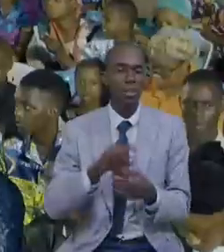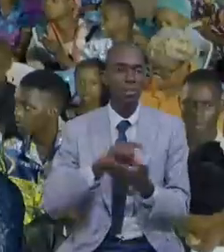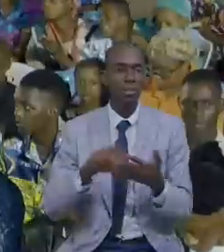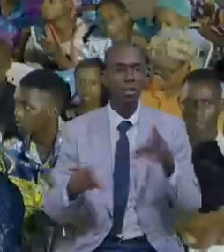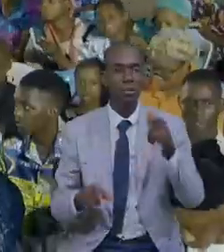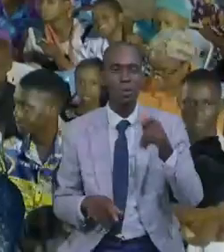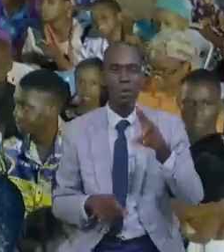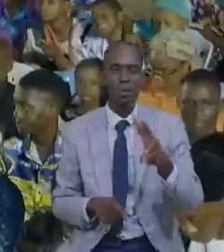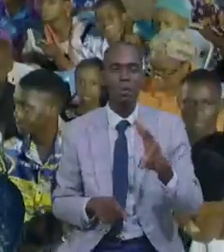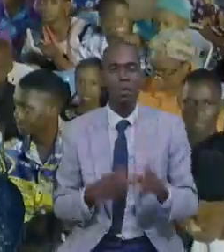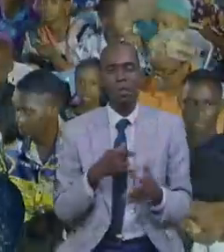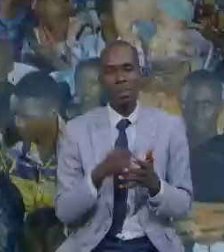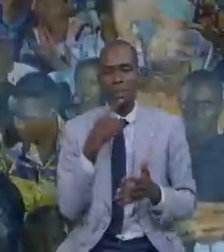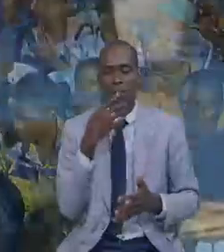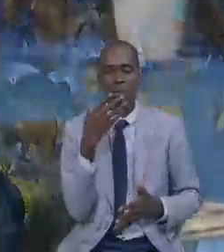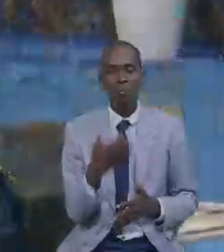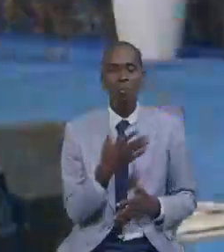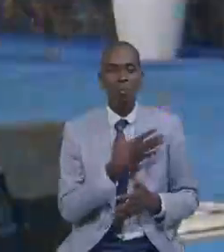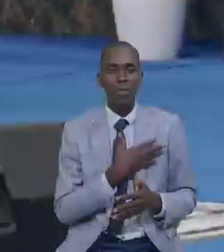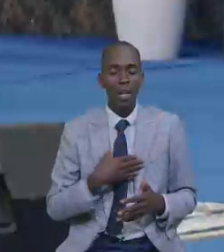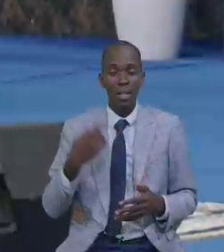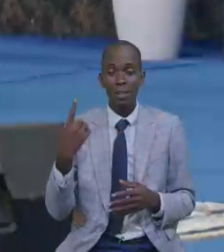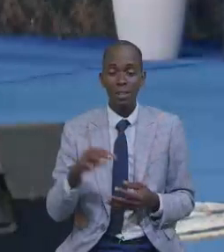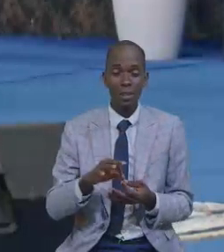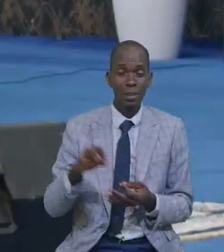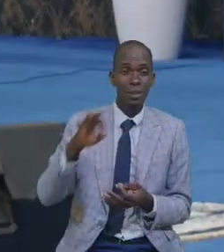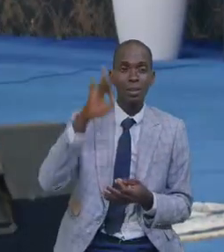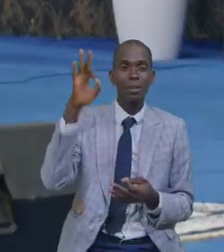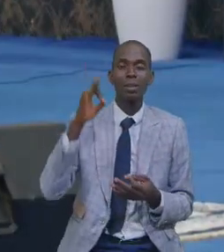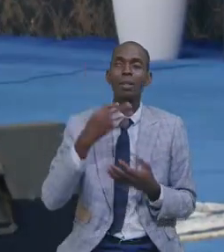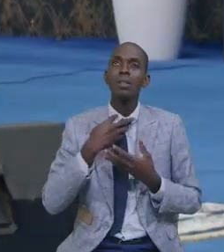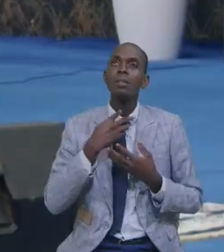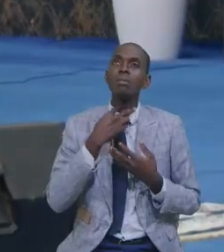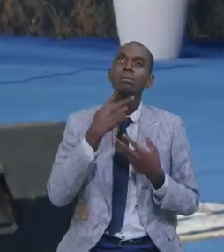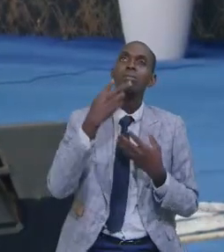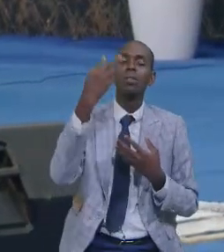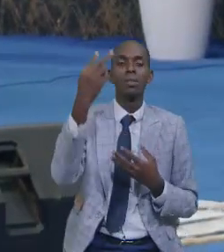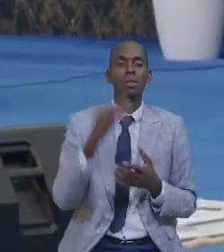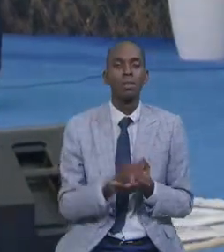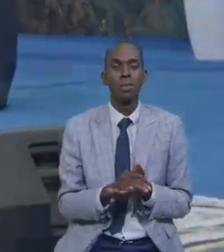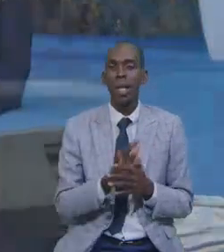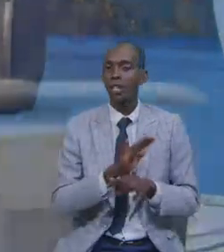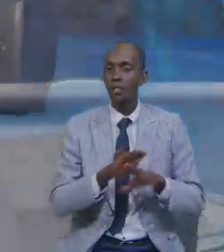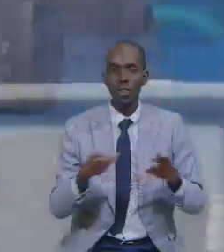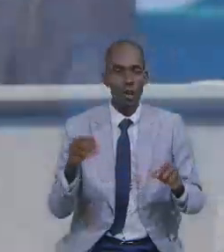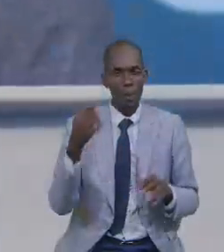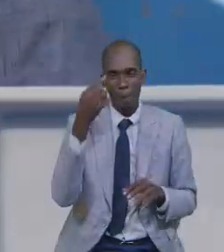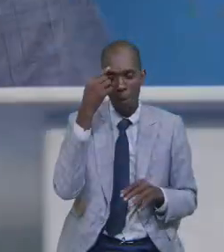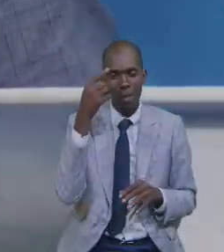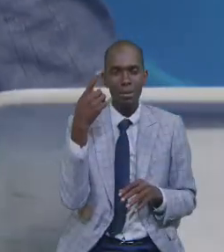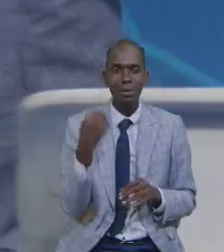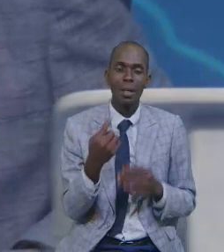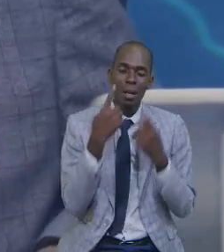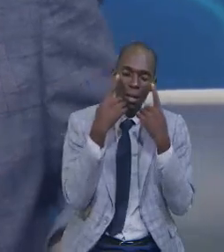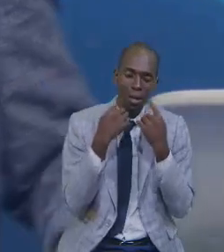verse 26, and the spirit cried. Don't mind, you know, the crying of